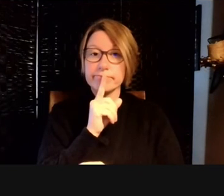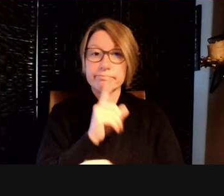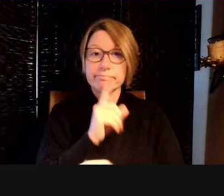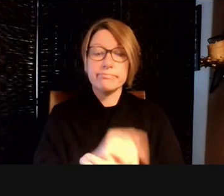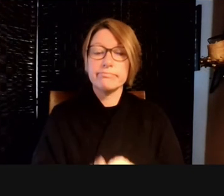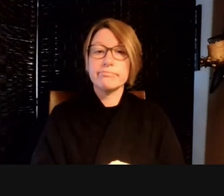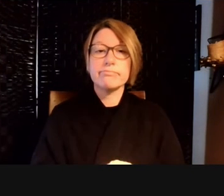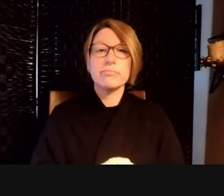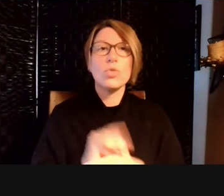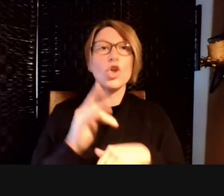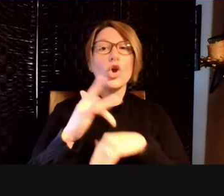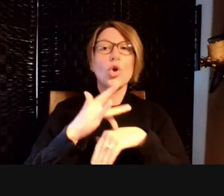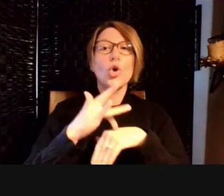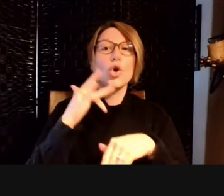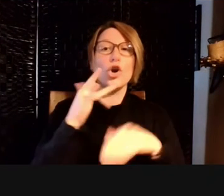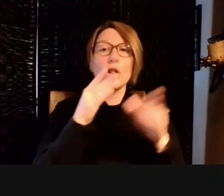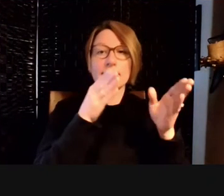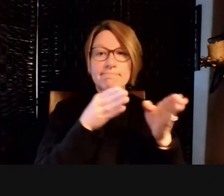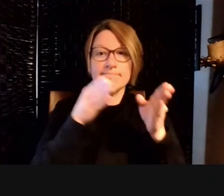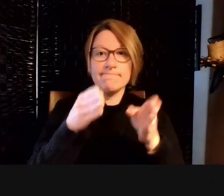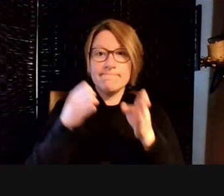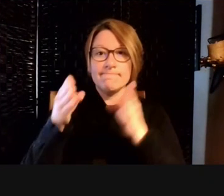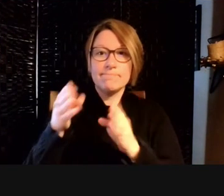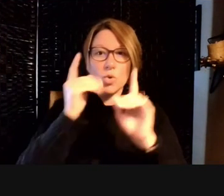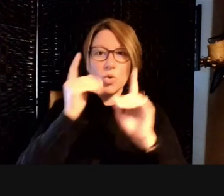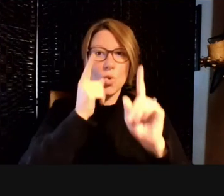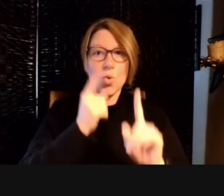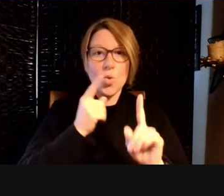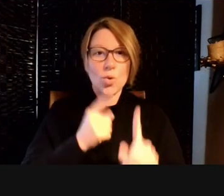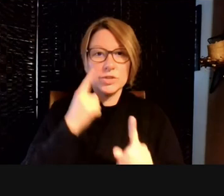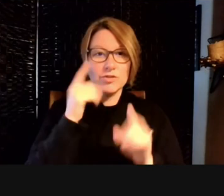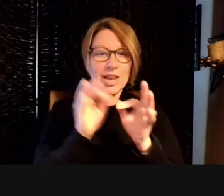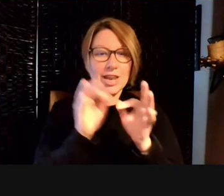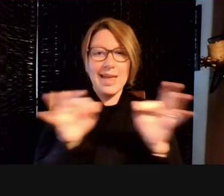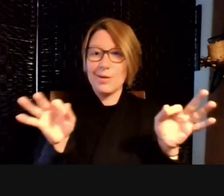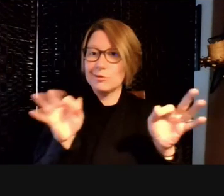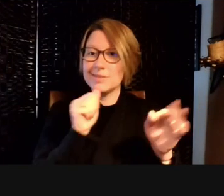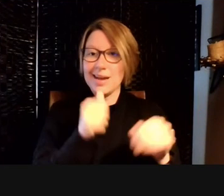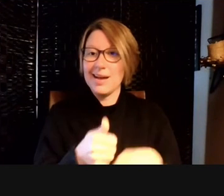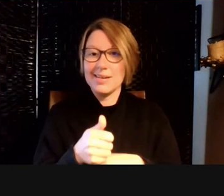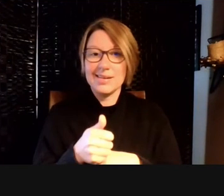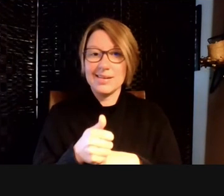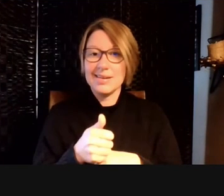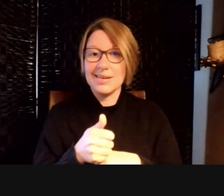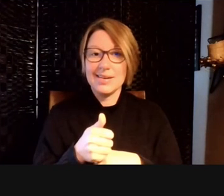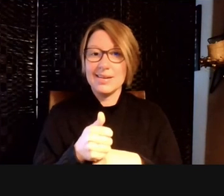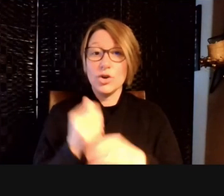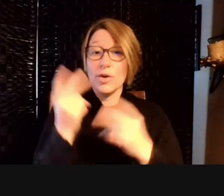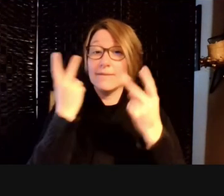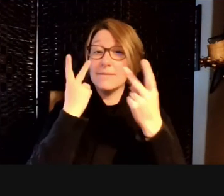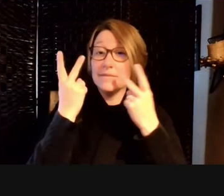early milestones for language, and you won't see them visually or physically using means to communicate.